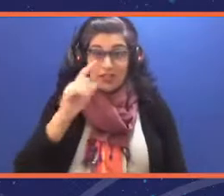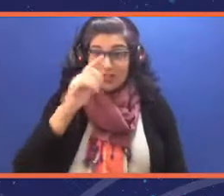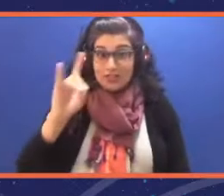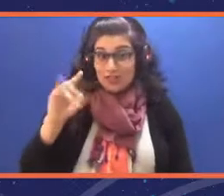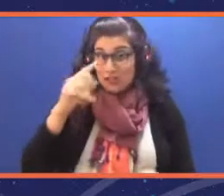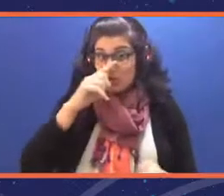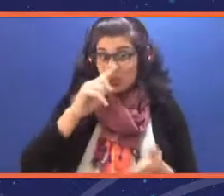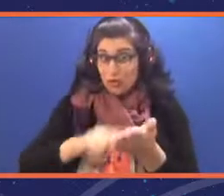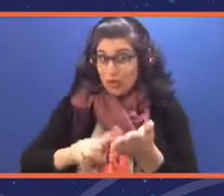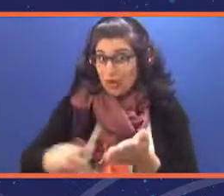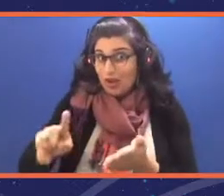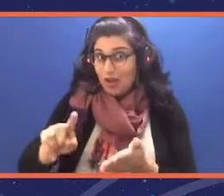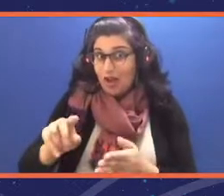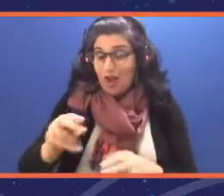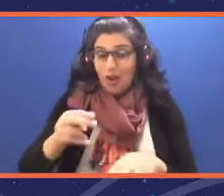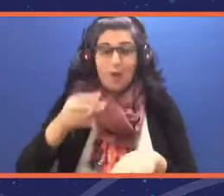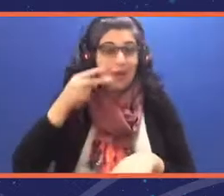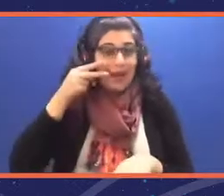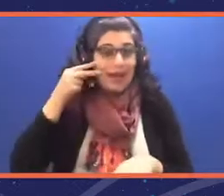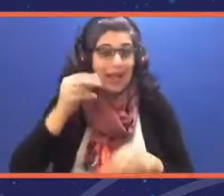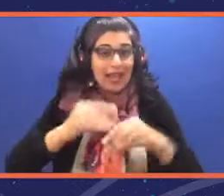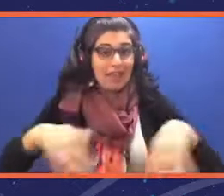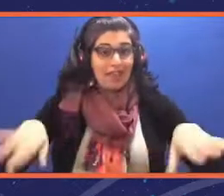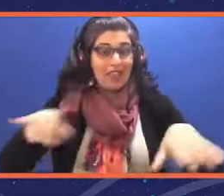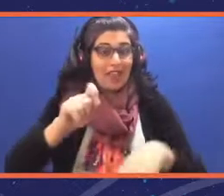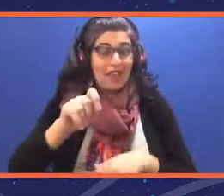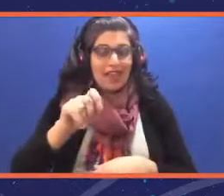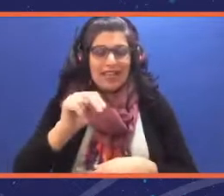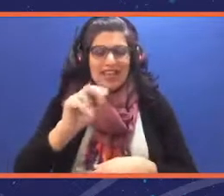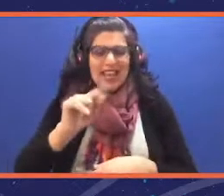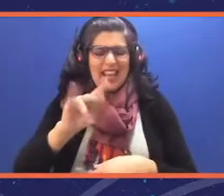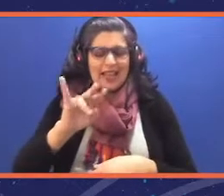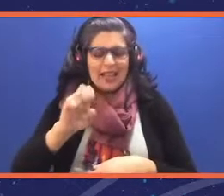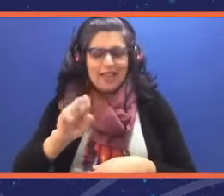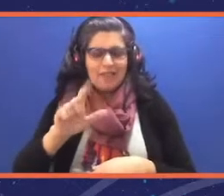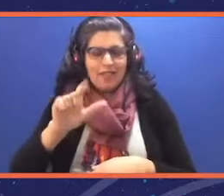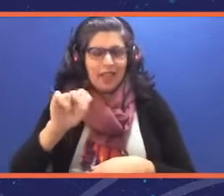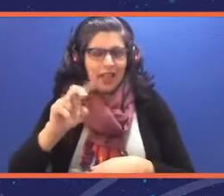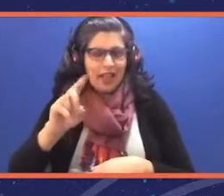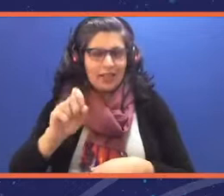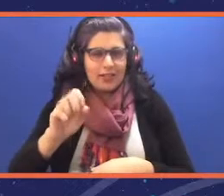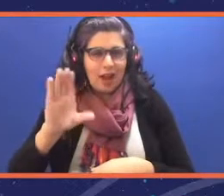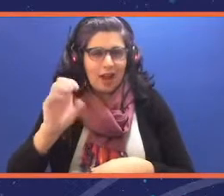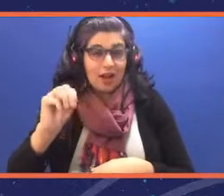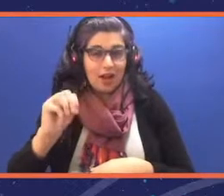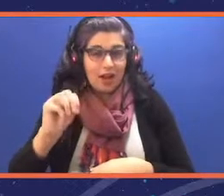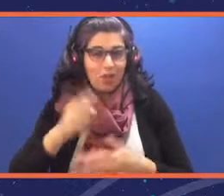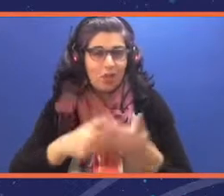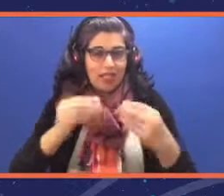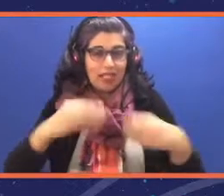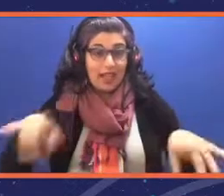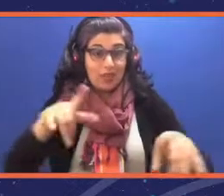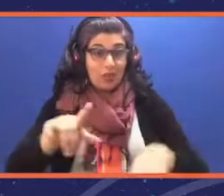the nativeland.com what your lands you are fortunate enough to sit on?